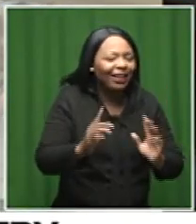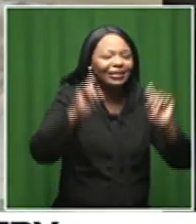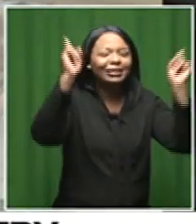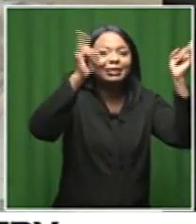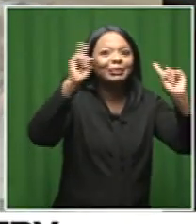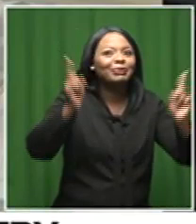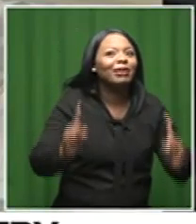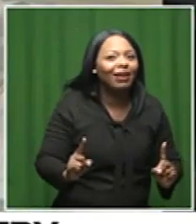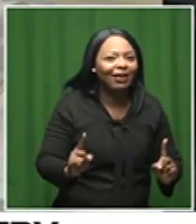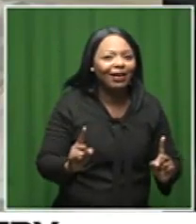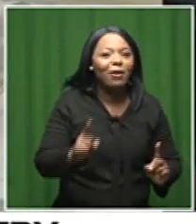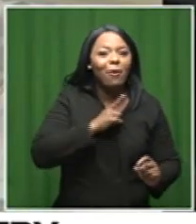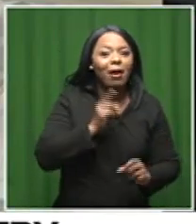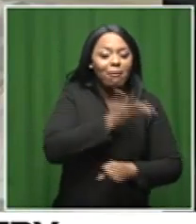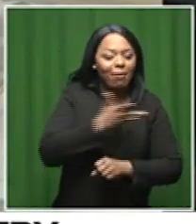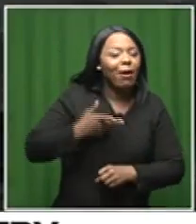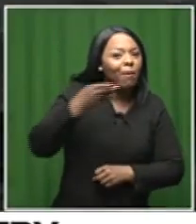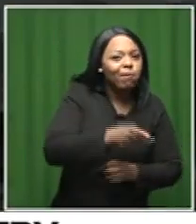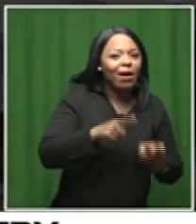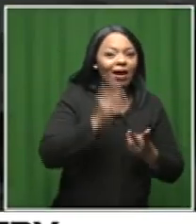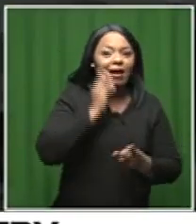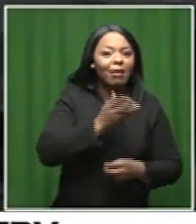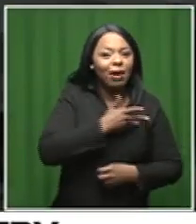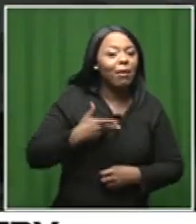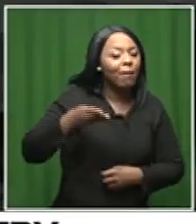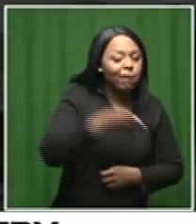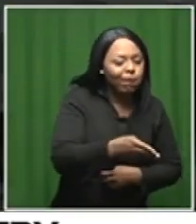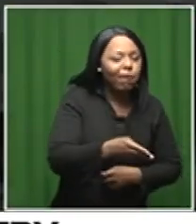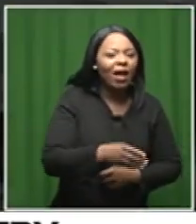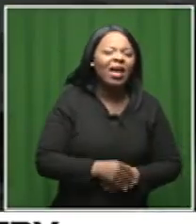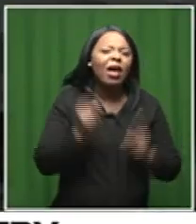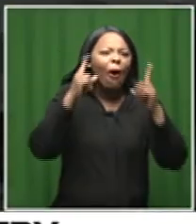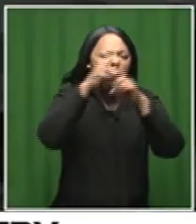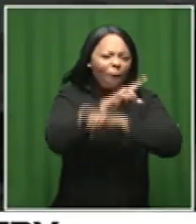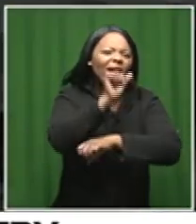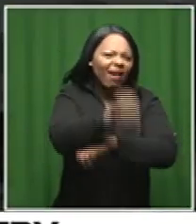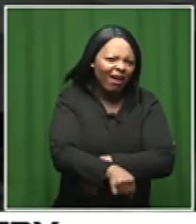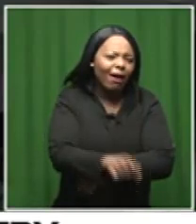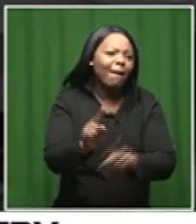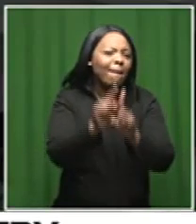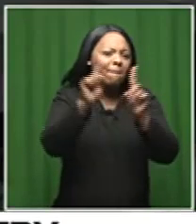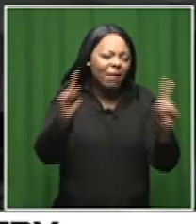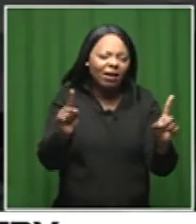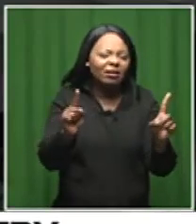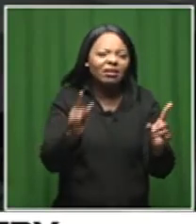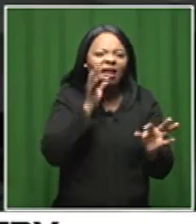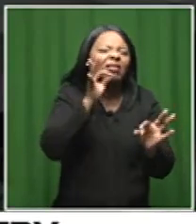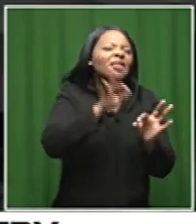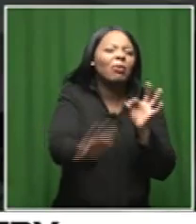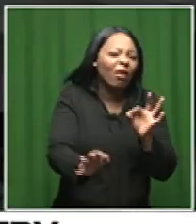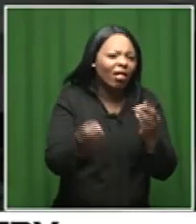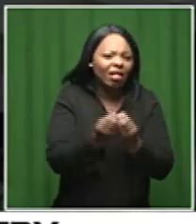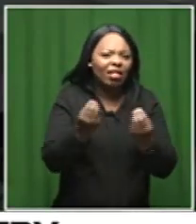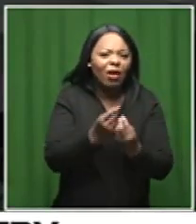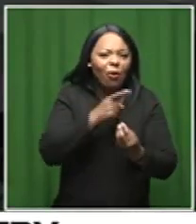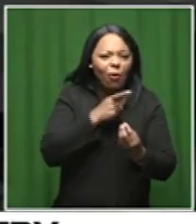that I received it. And it's actually, again, it's a very complex thing, but it's actually a simple procedure. You get hooked up to your stem